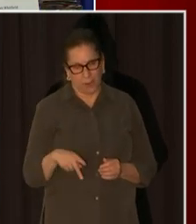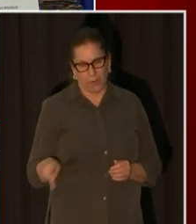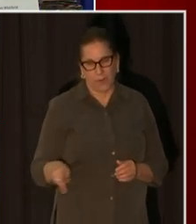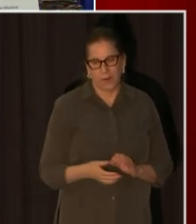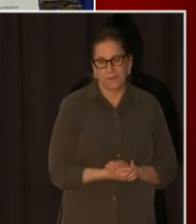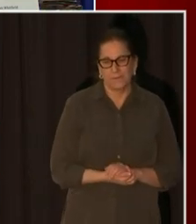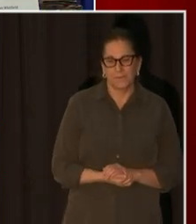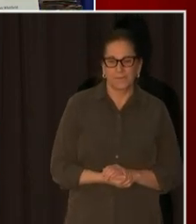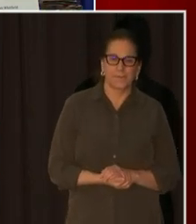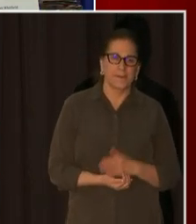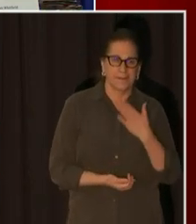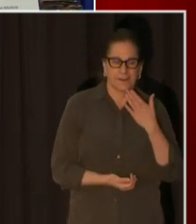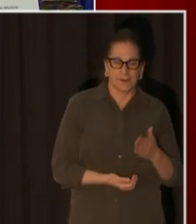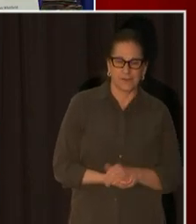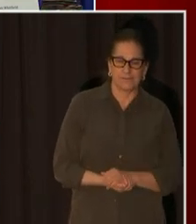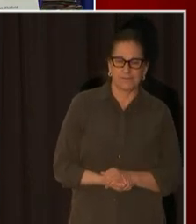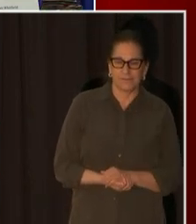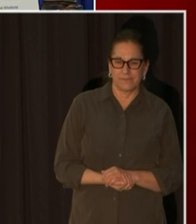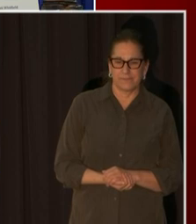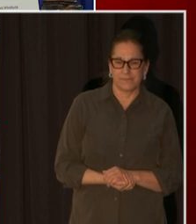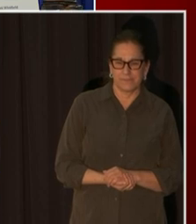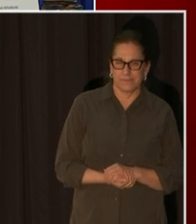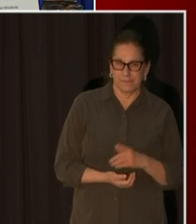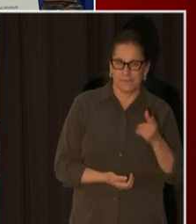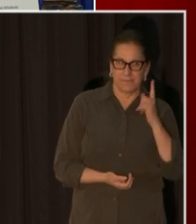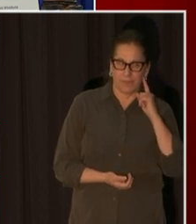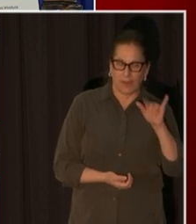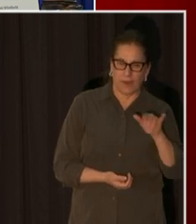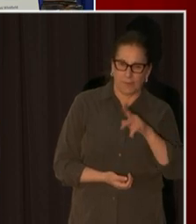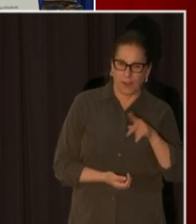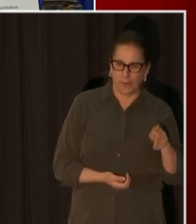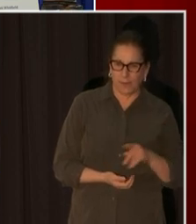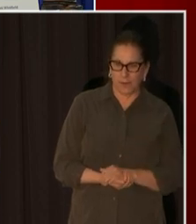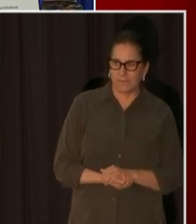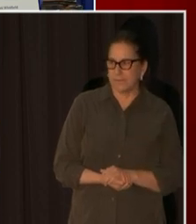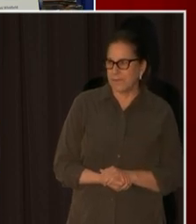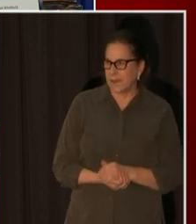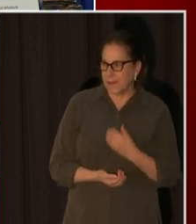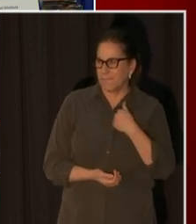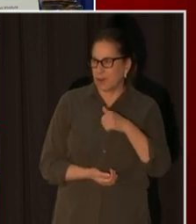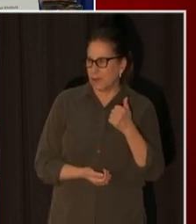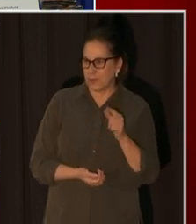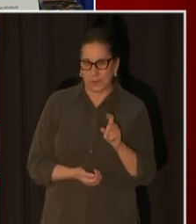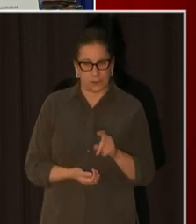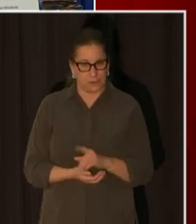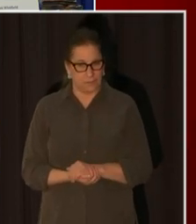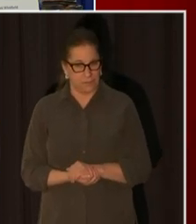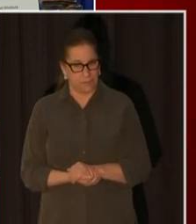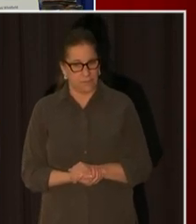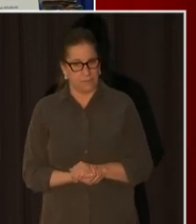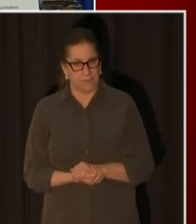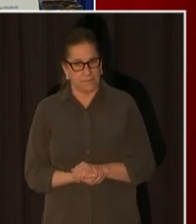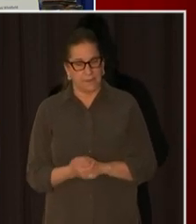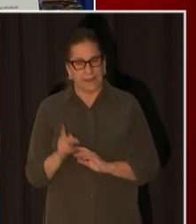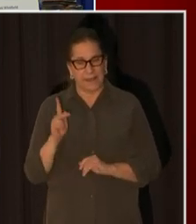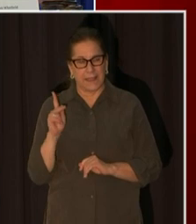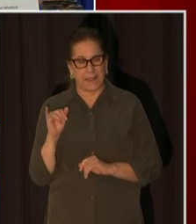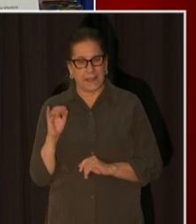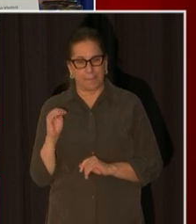all entities, organizations, residents, everyone needs to get behind and make sure that you're completing your